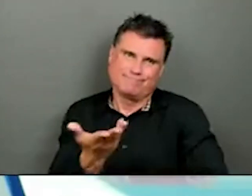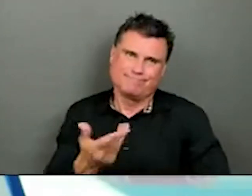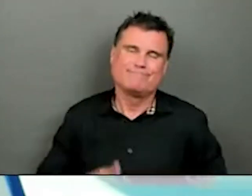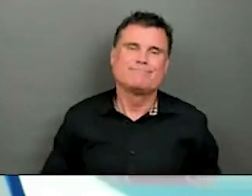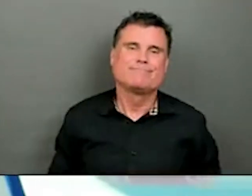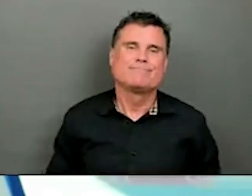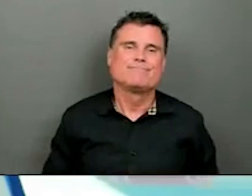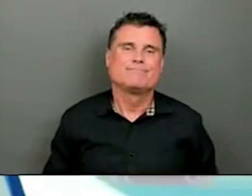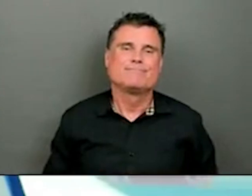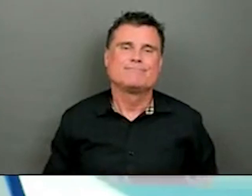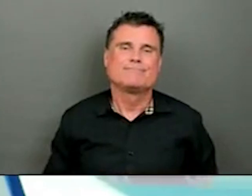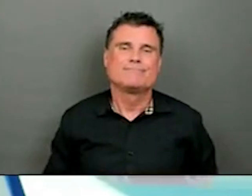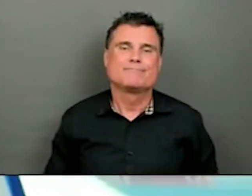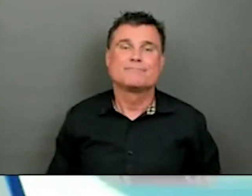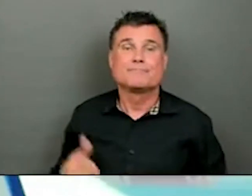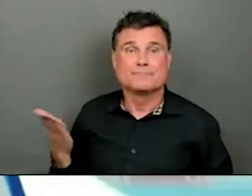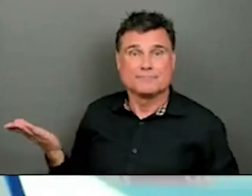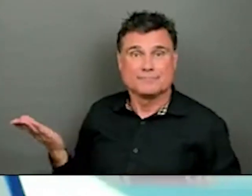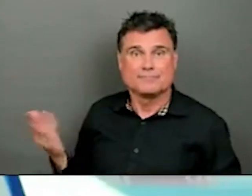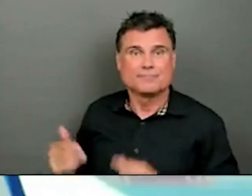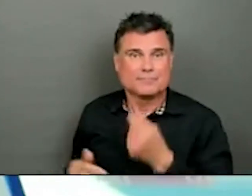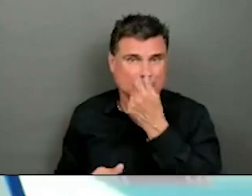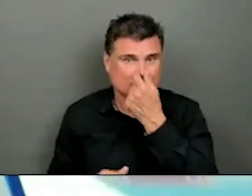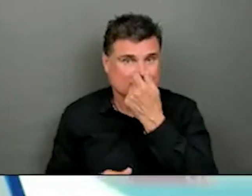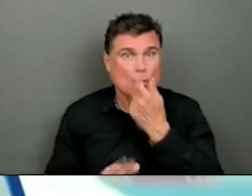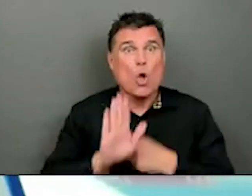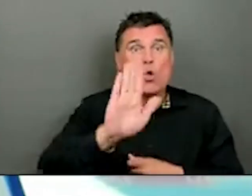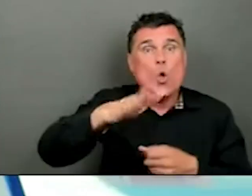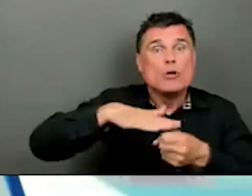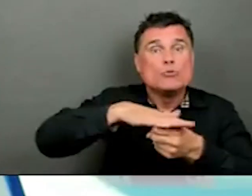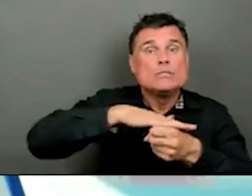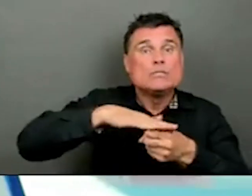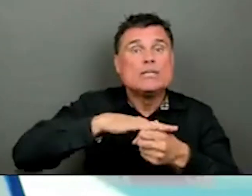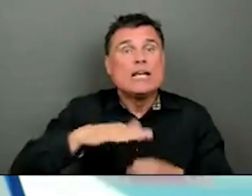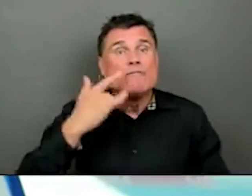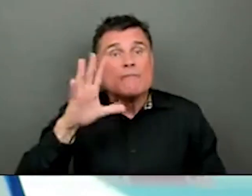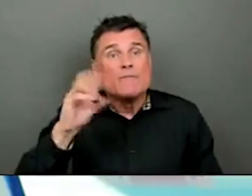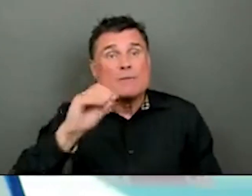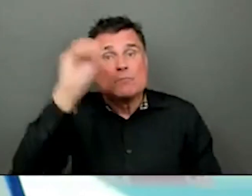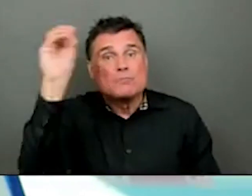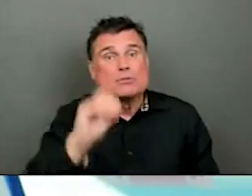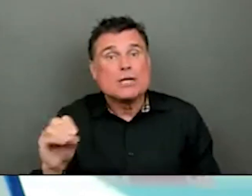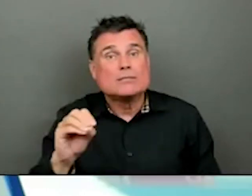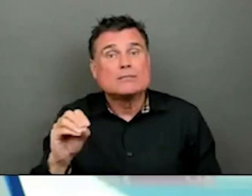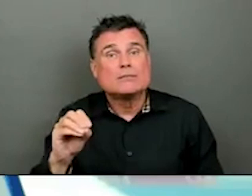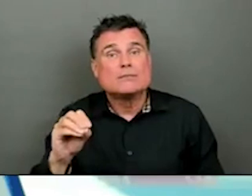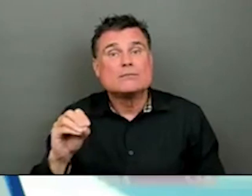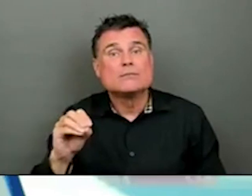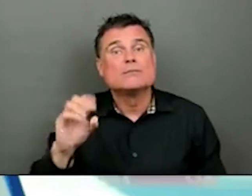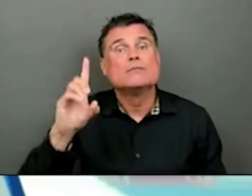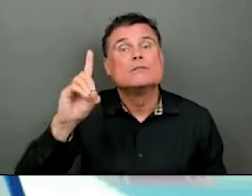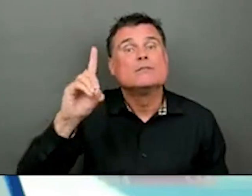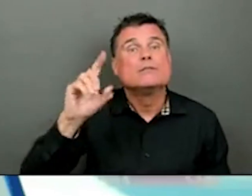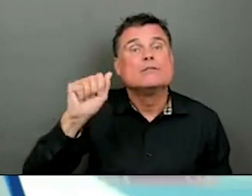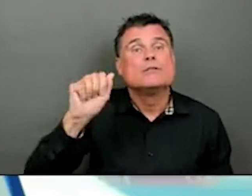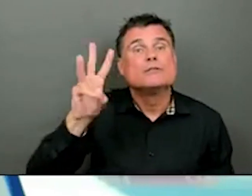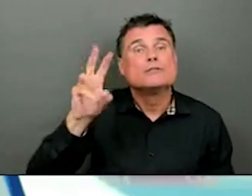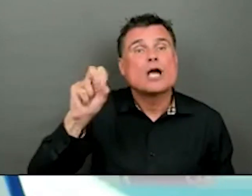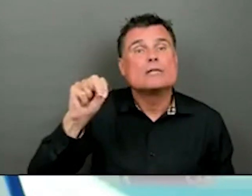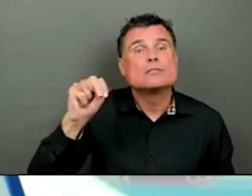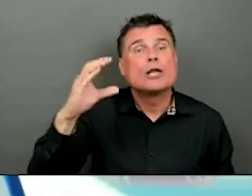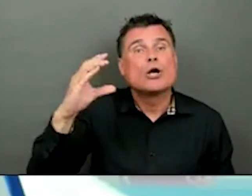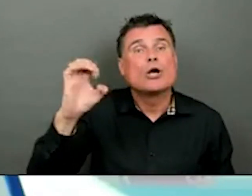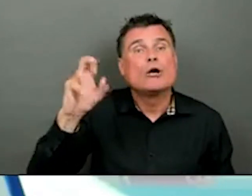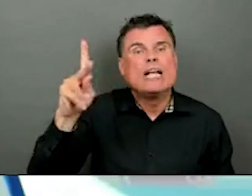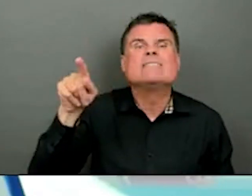In your territory, we're now over 50% in Dawson Creek. We were below that before. We're above 50% in Fort St.